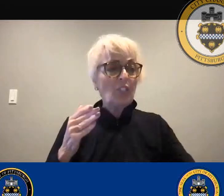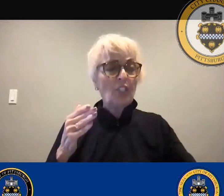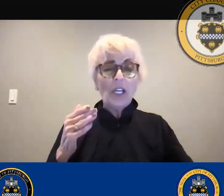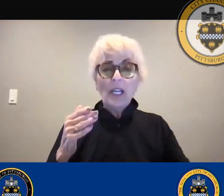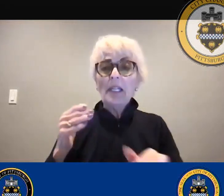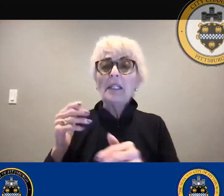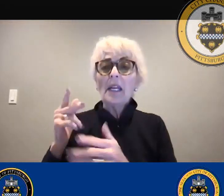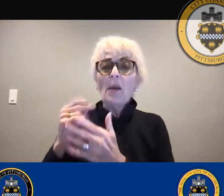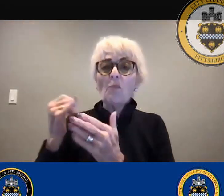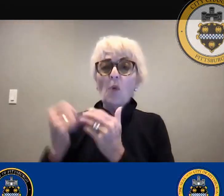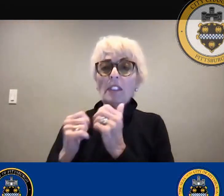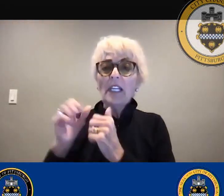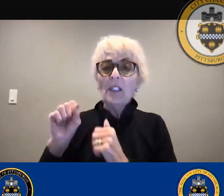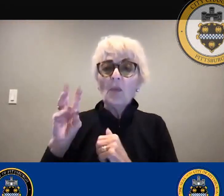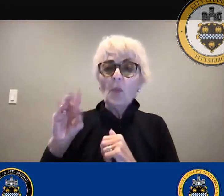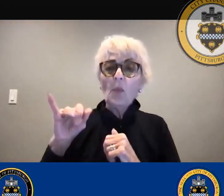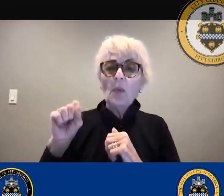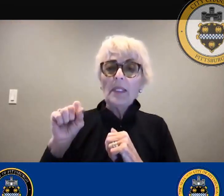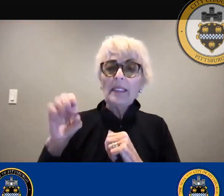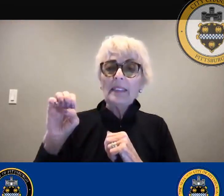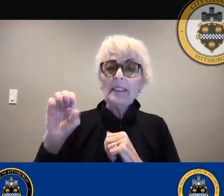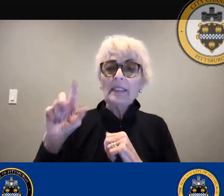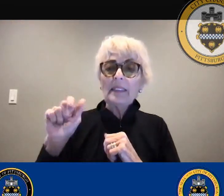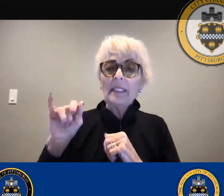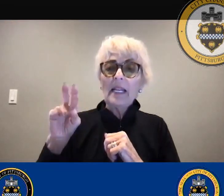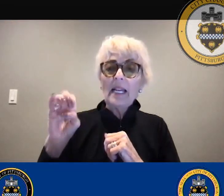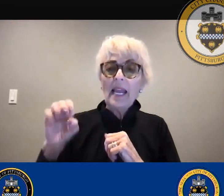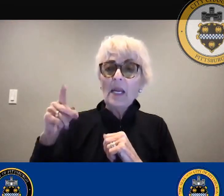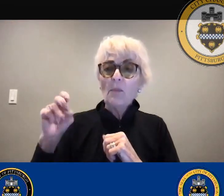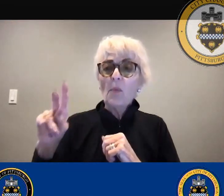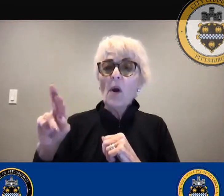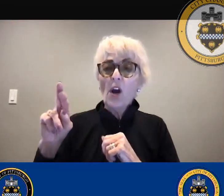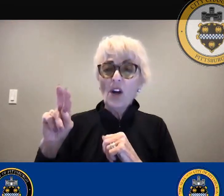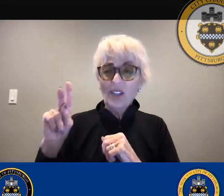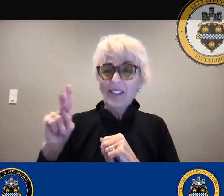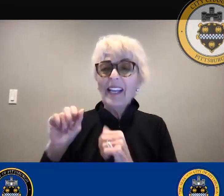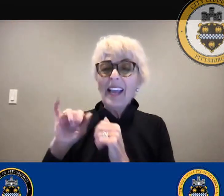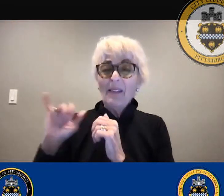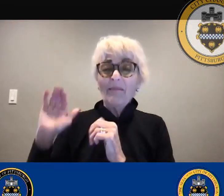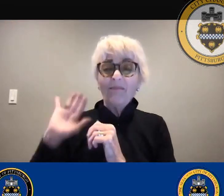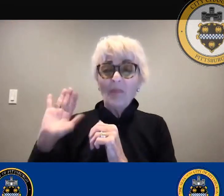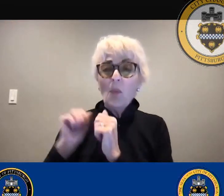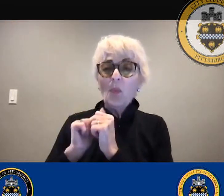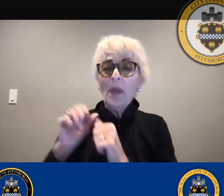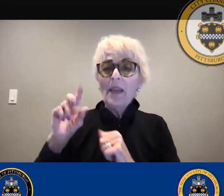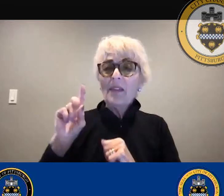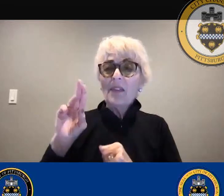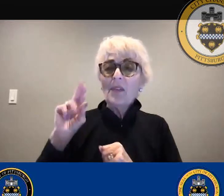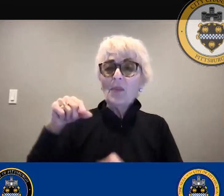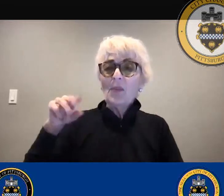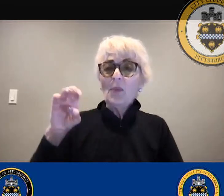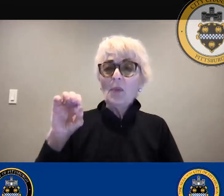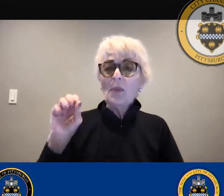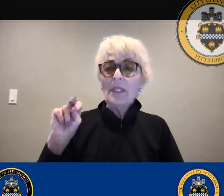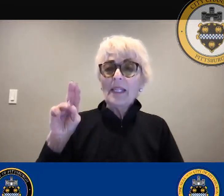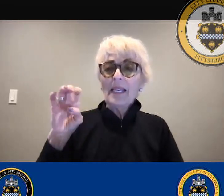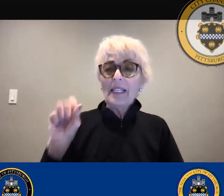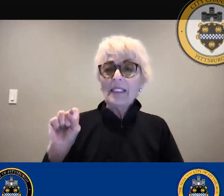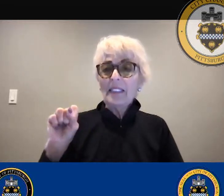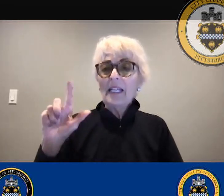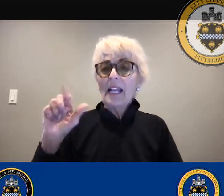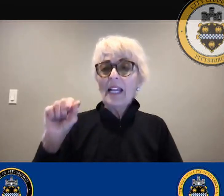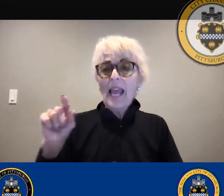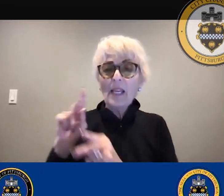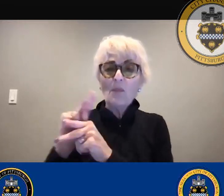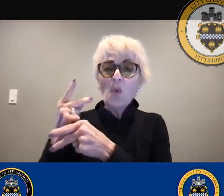the site. It was formerly owned by Duquesne Slag Products and was used as a slag heat waste